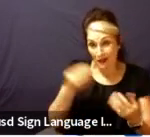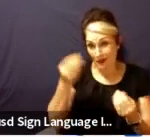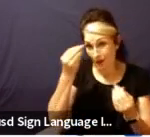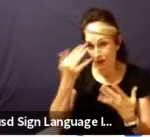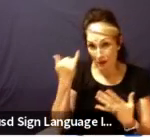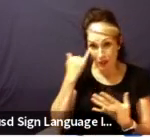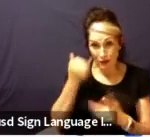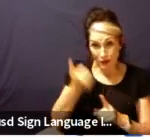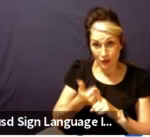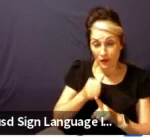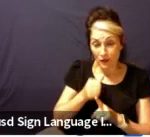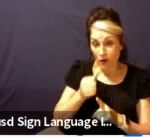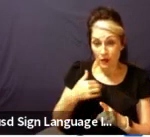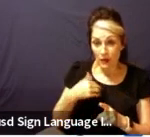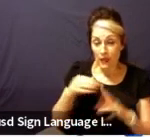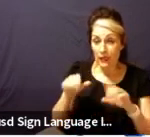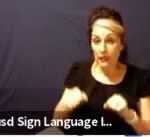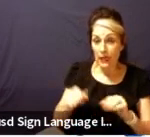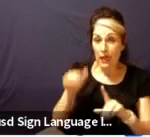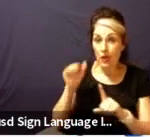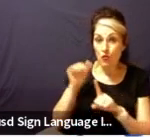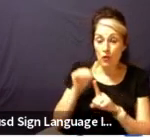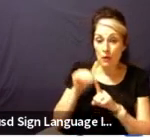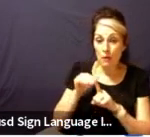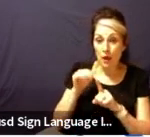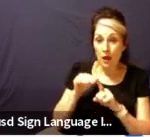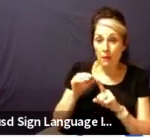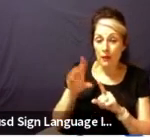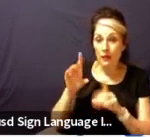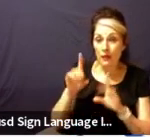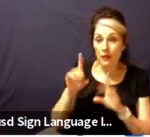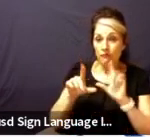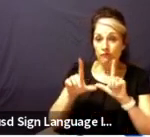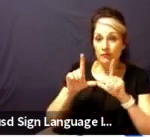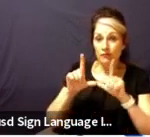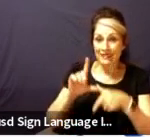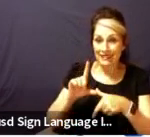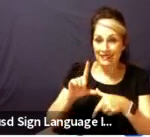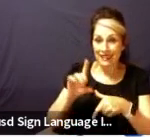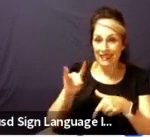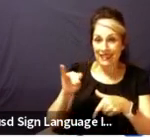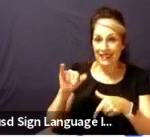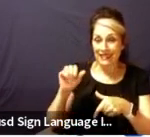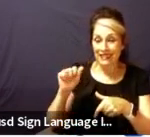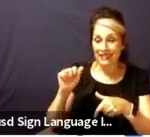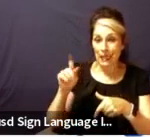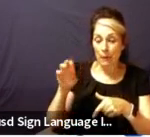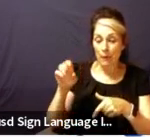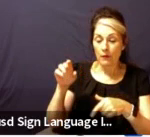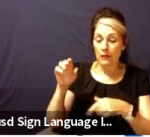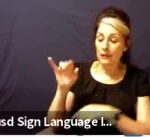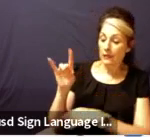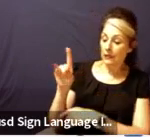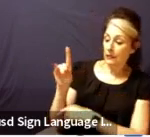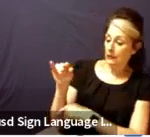don't. It says, can remind be disabled for students in the penalty